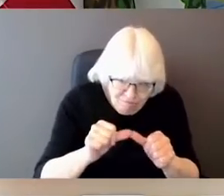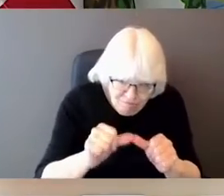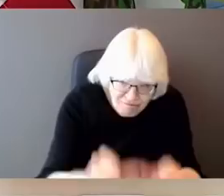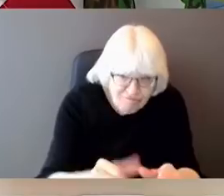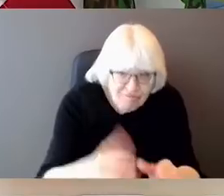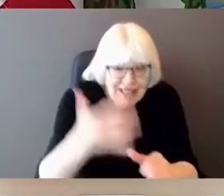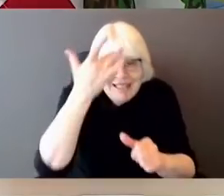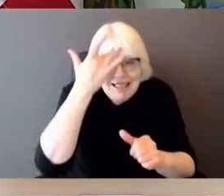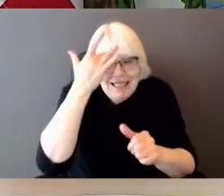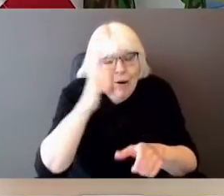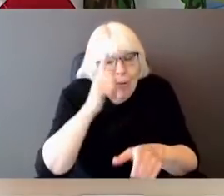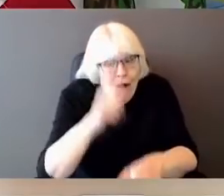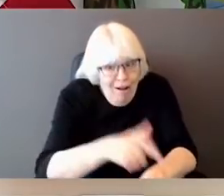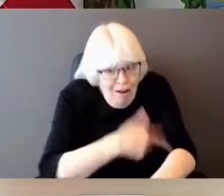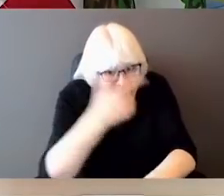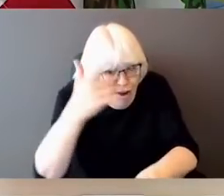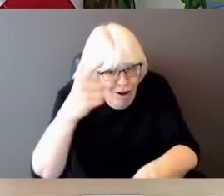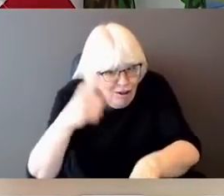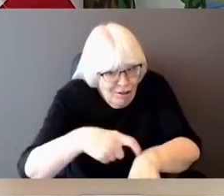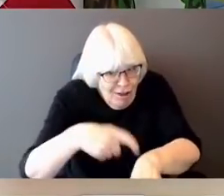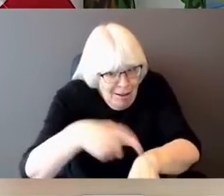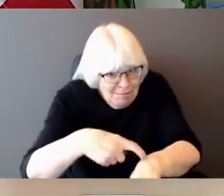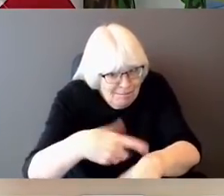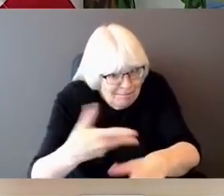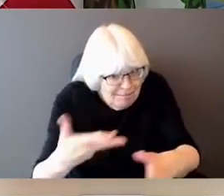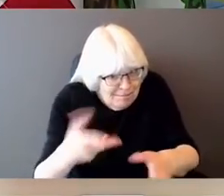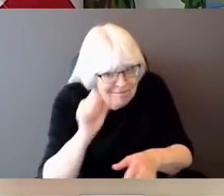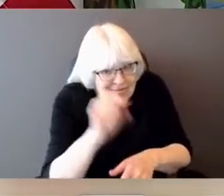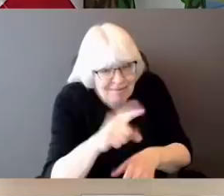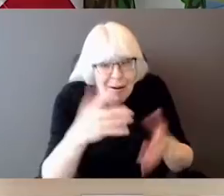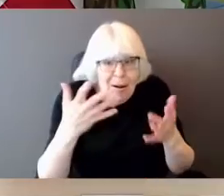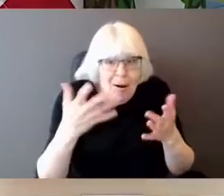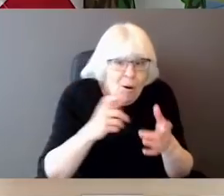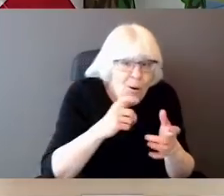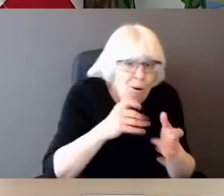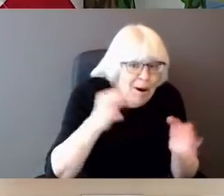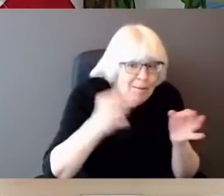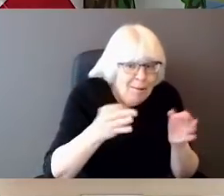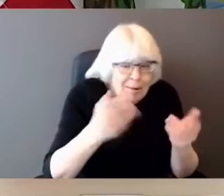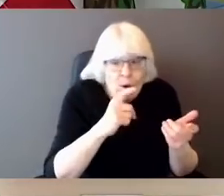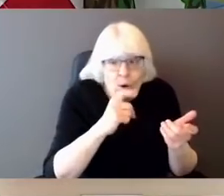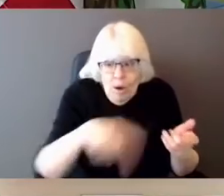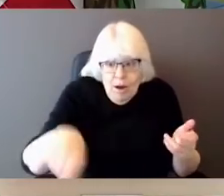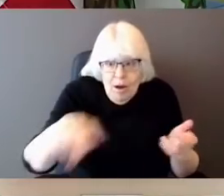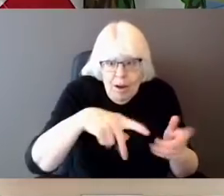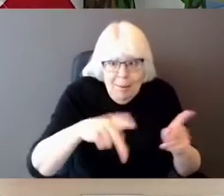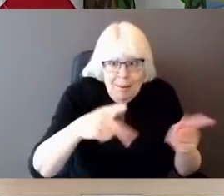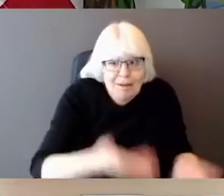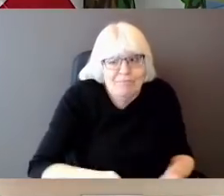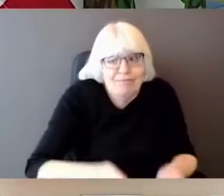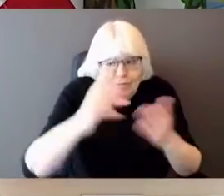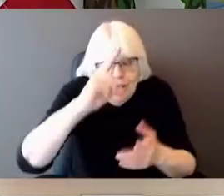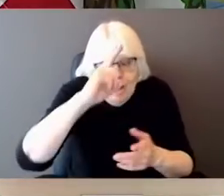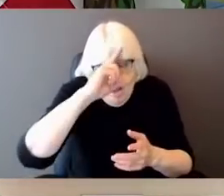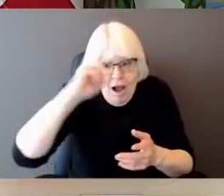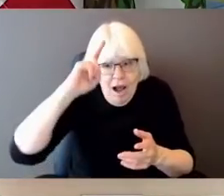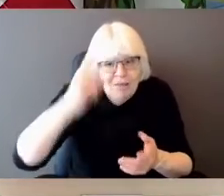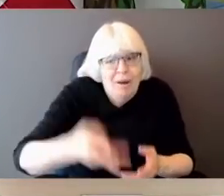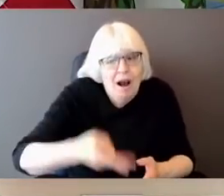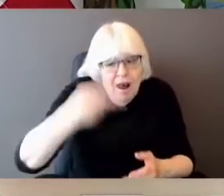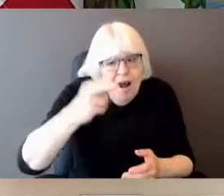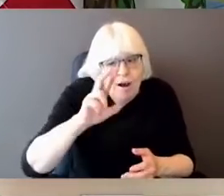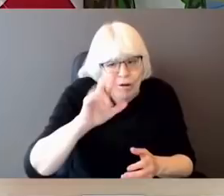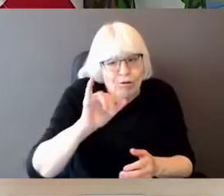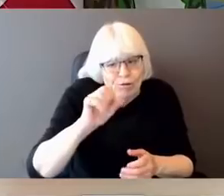But in general, the people who are symptomatic, right throughout COVID, some people have been more symptomatic with COVID than